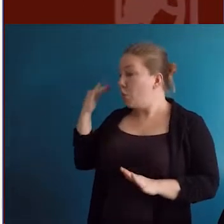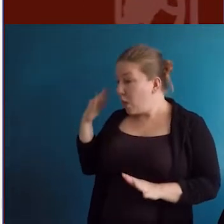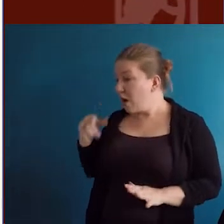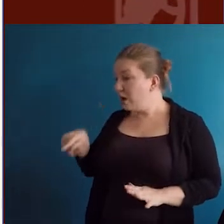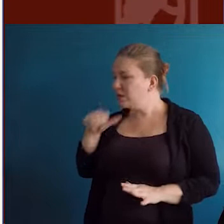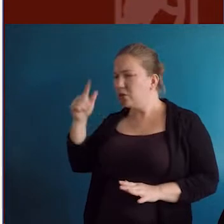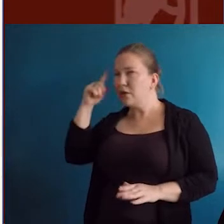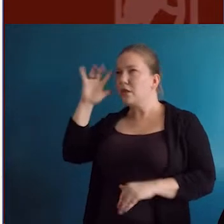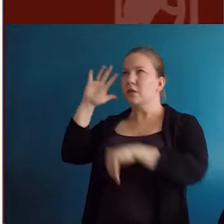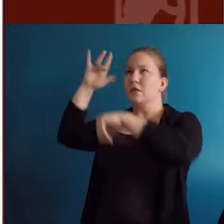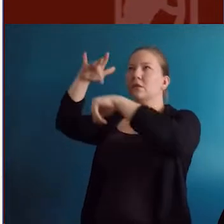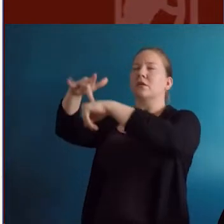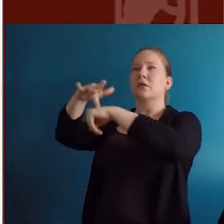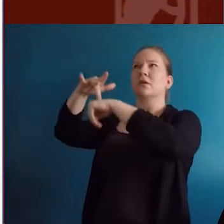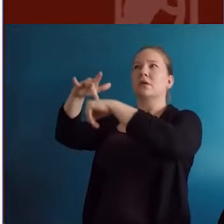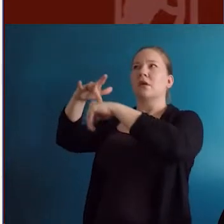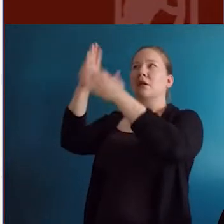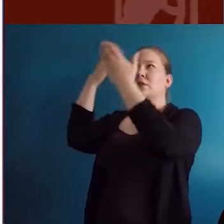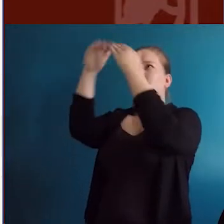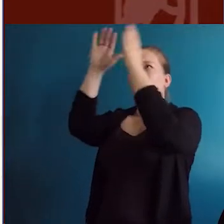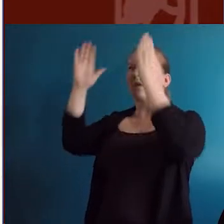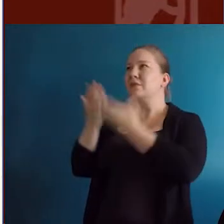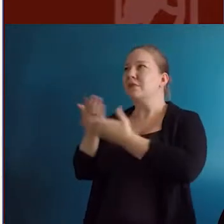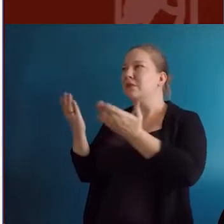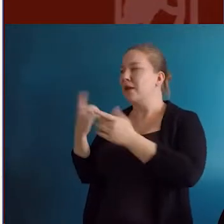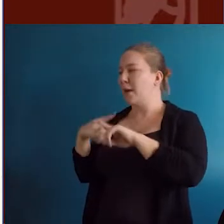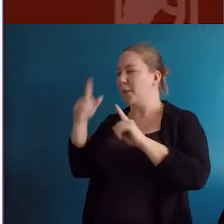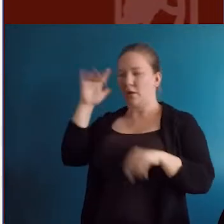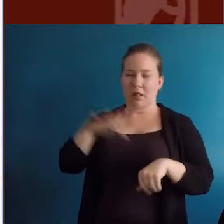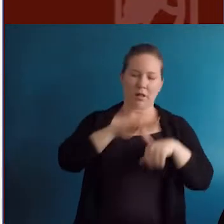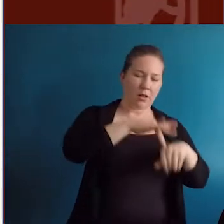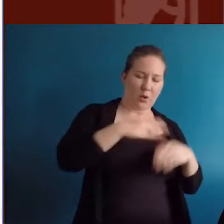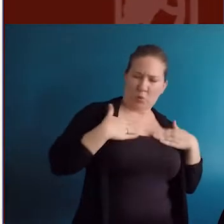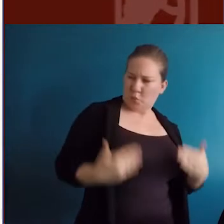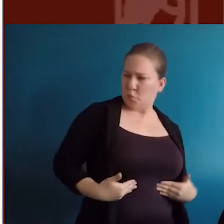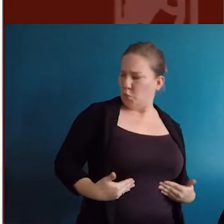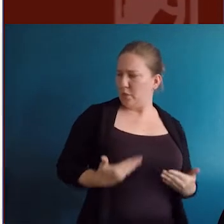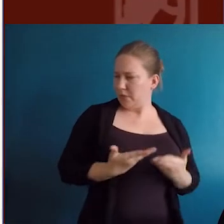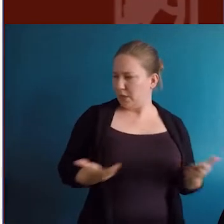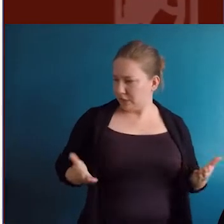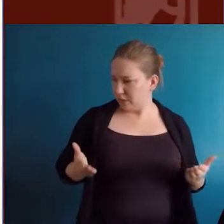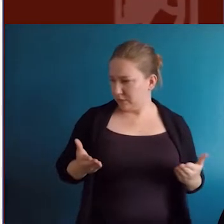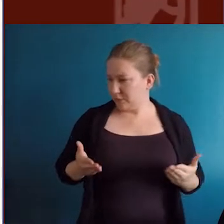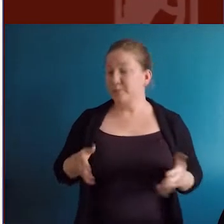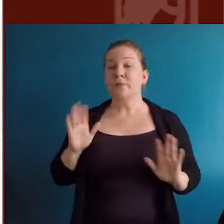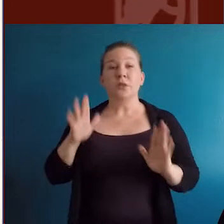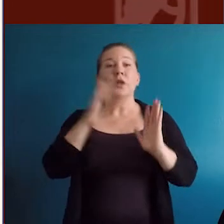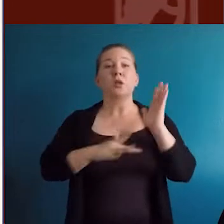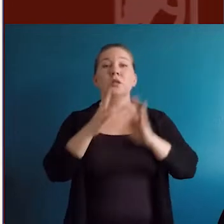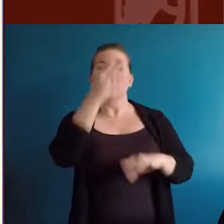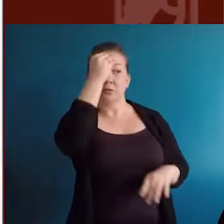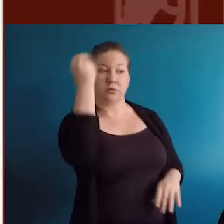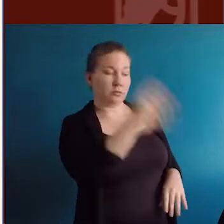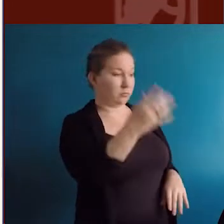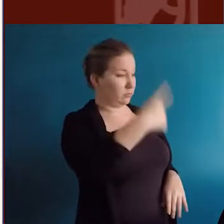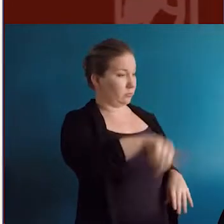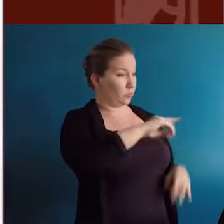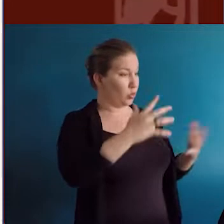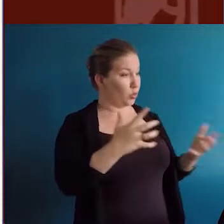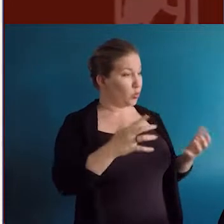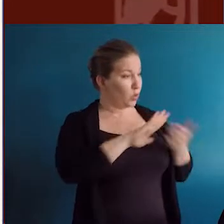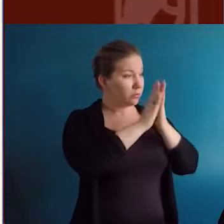setting your mind not on divine things, but on human things. Then Jesus told his